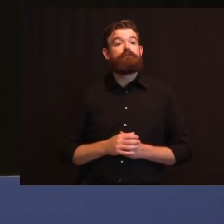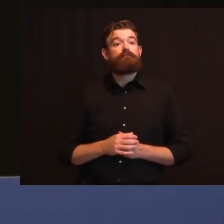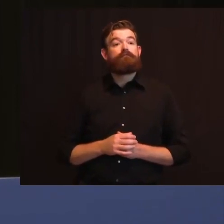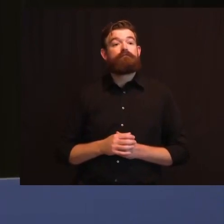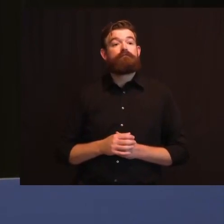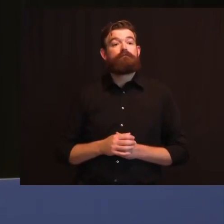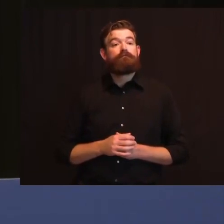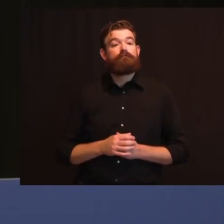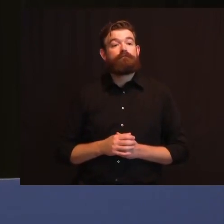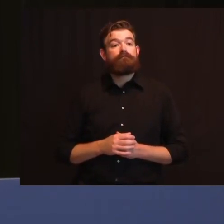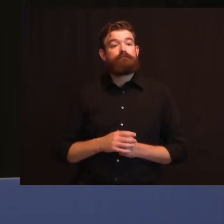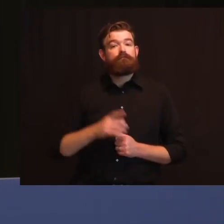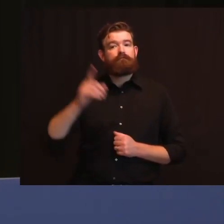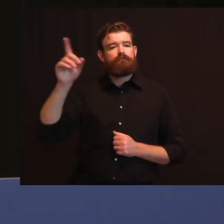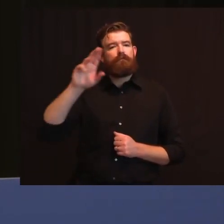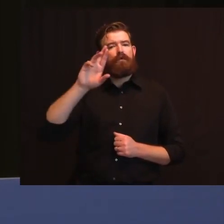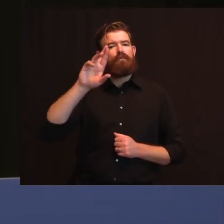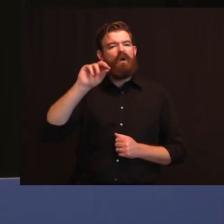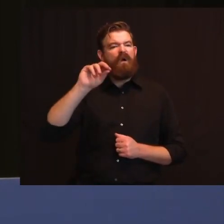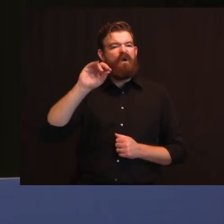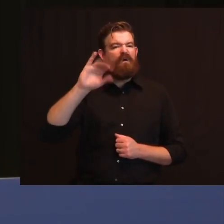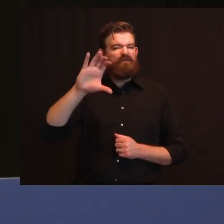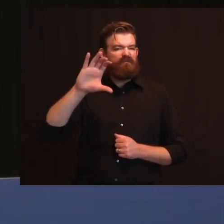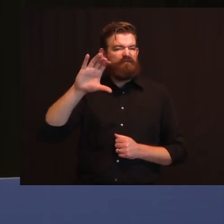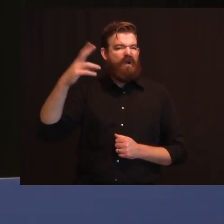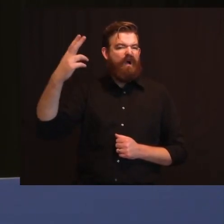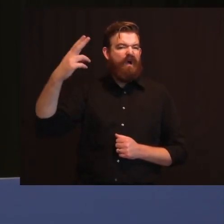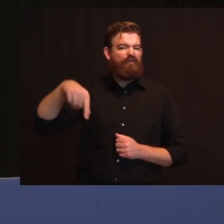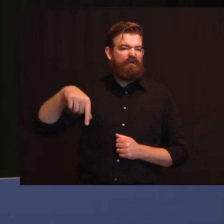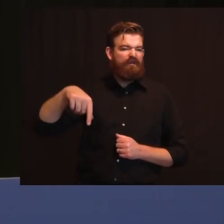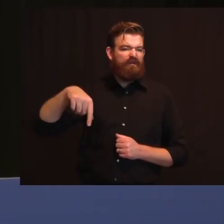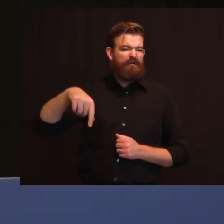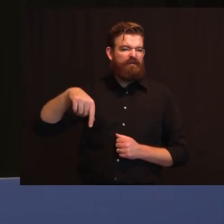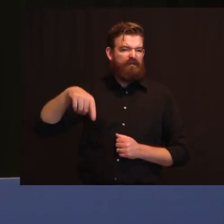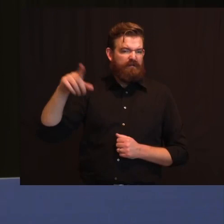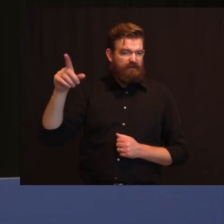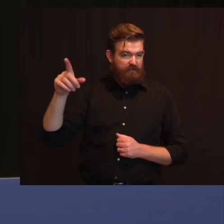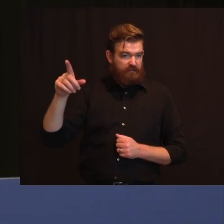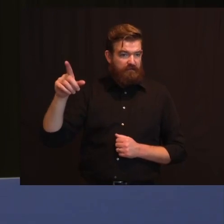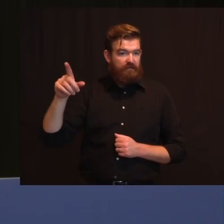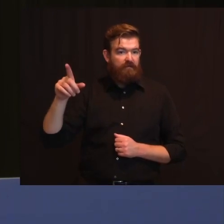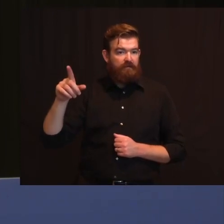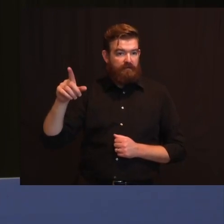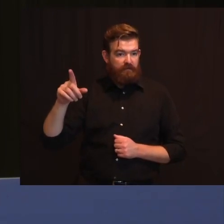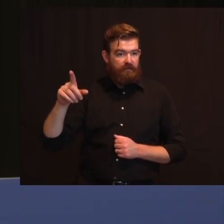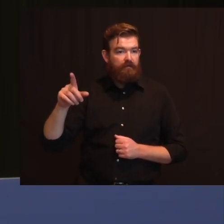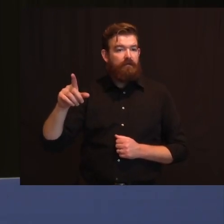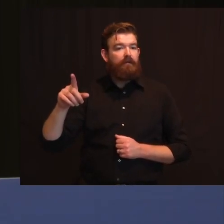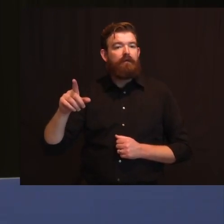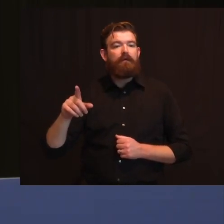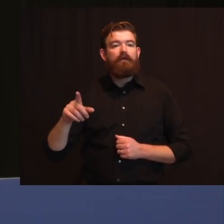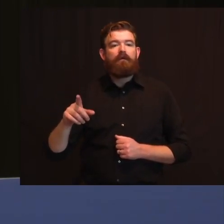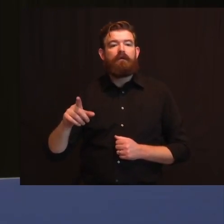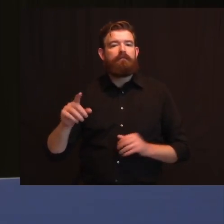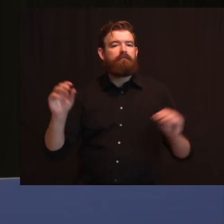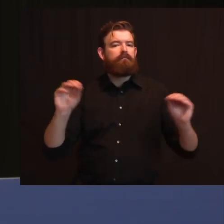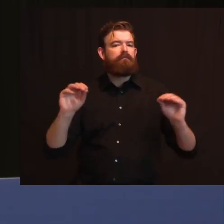EO compliance issues, which is always good news. And just to add a little bit of color to your